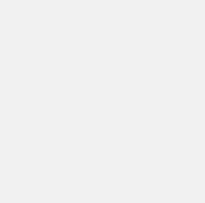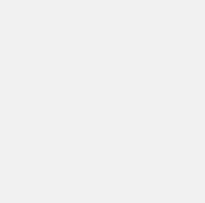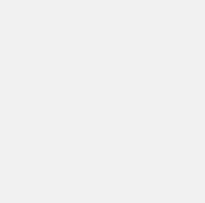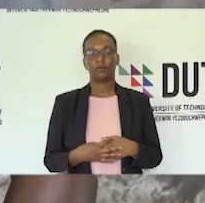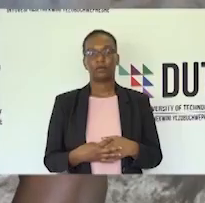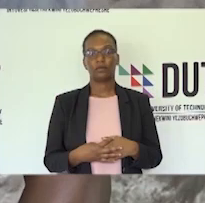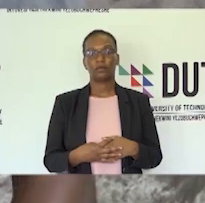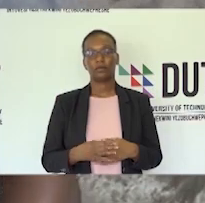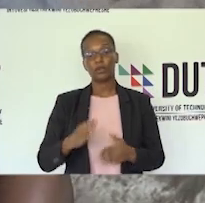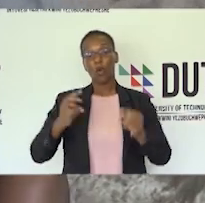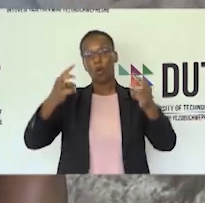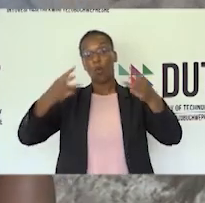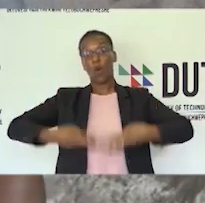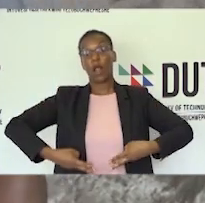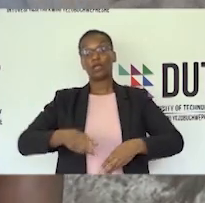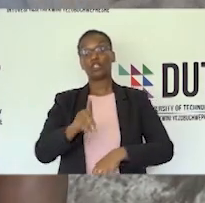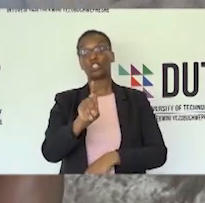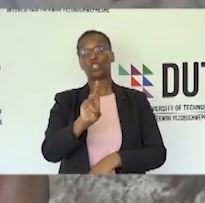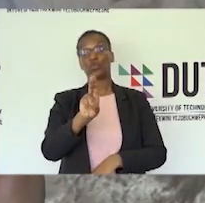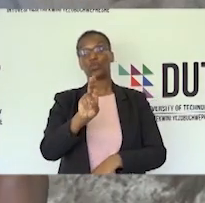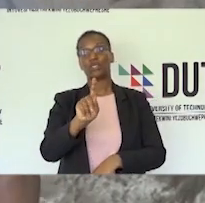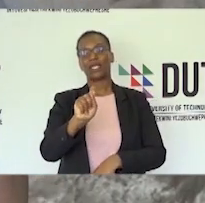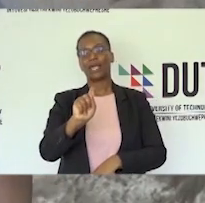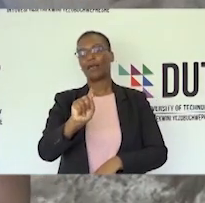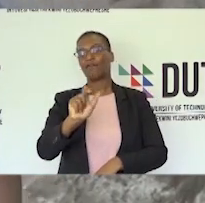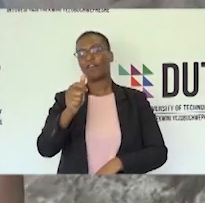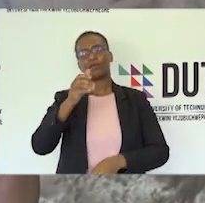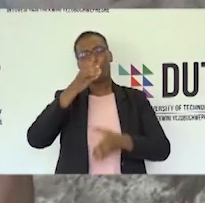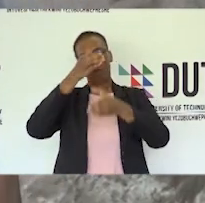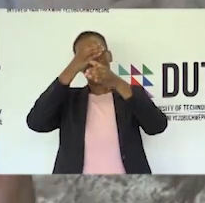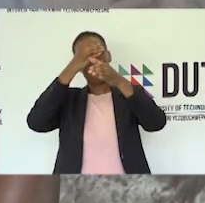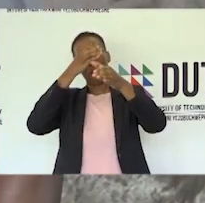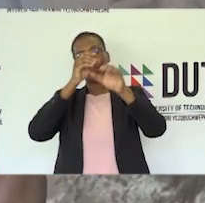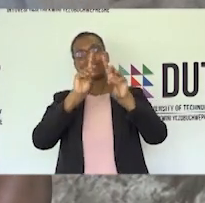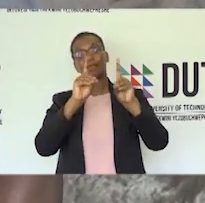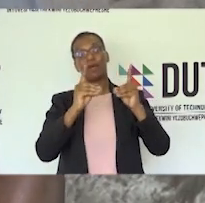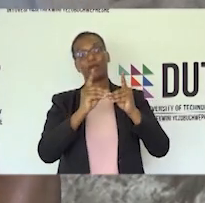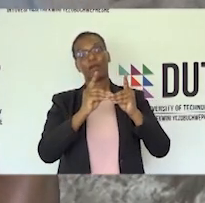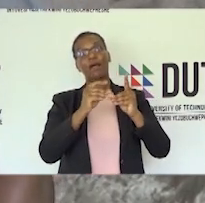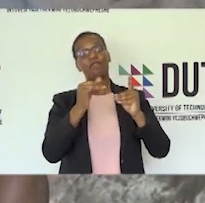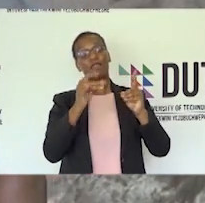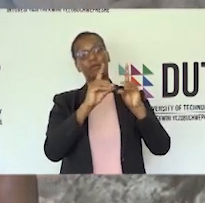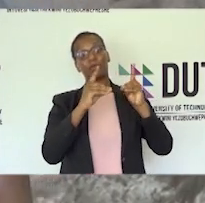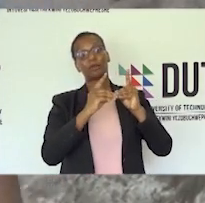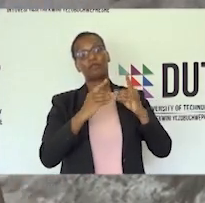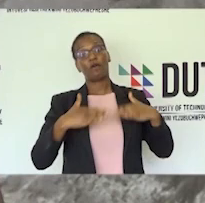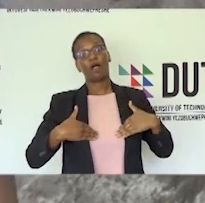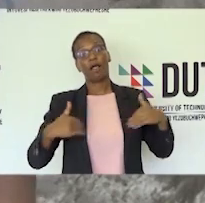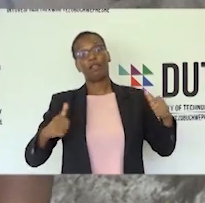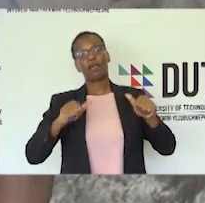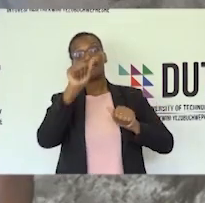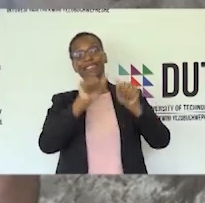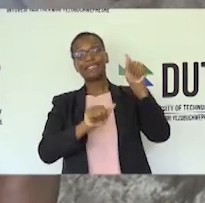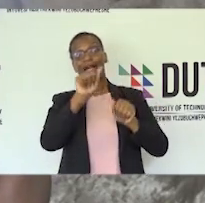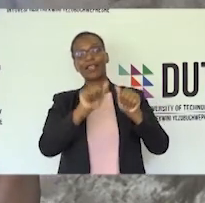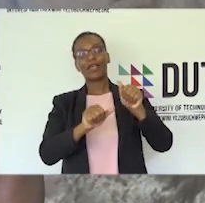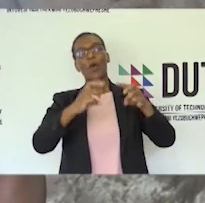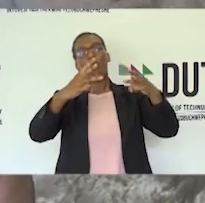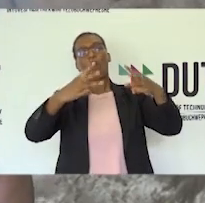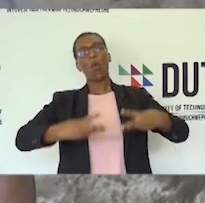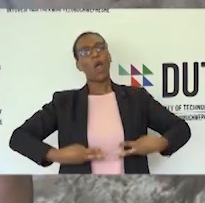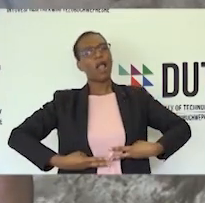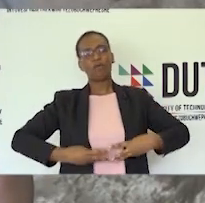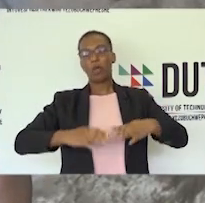Sciences. Welcome to one of the smartest faculties, the Faculty of Health Sciences. In fact, welcome to one of